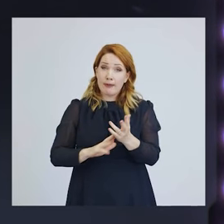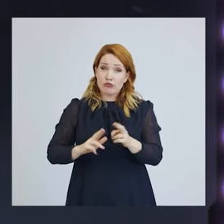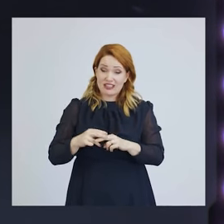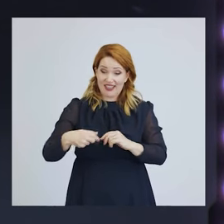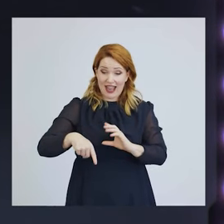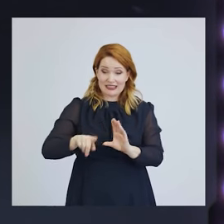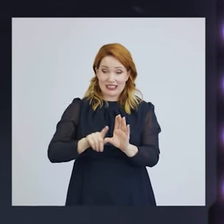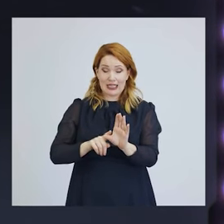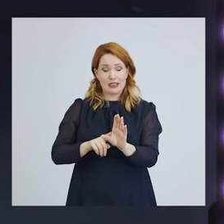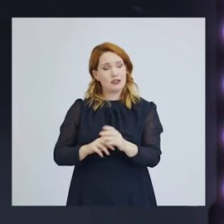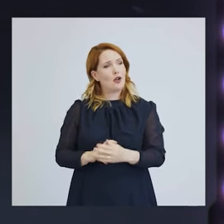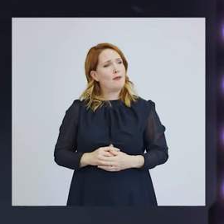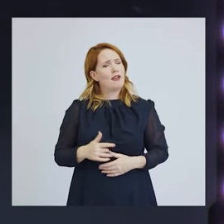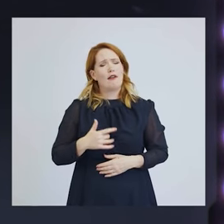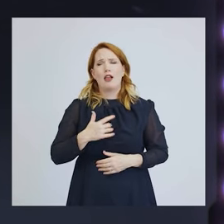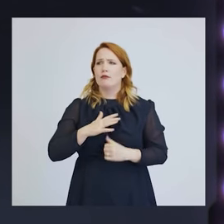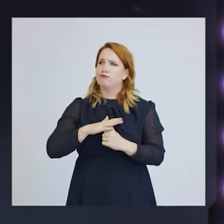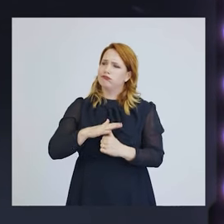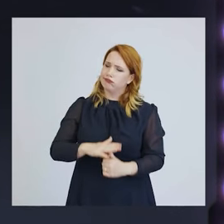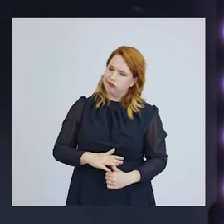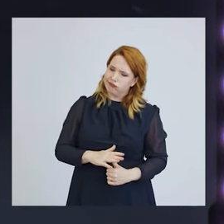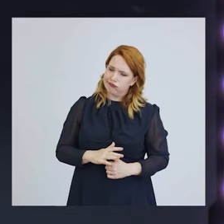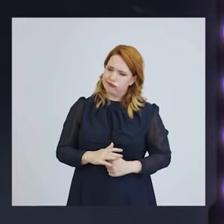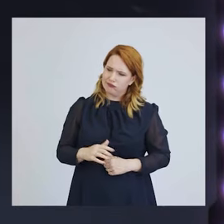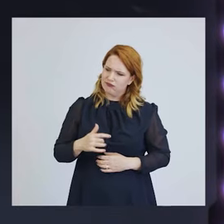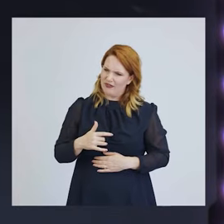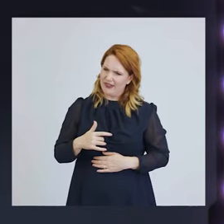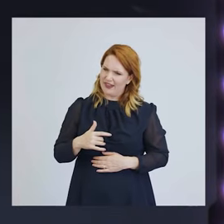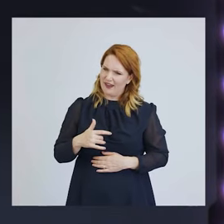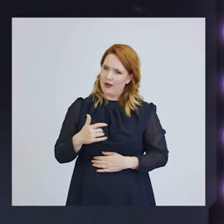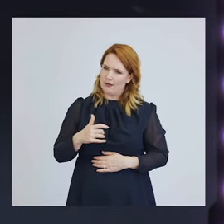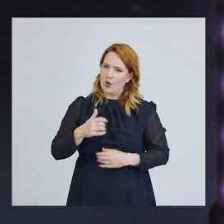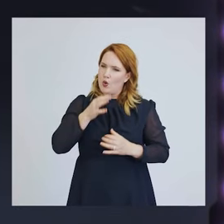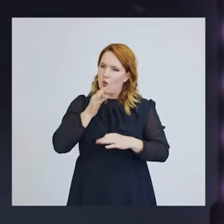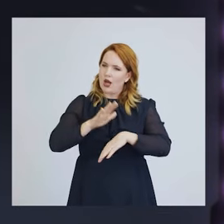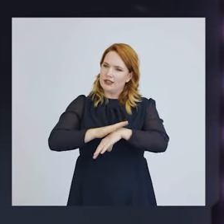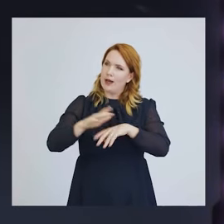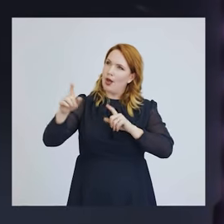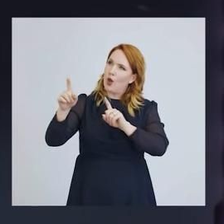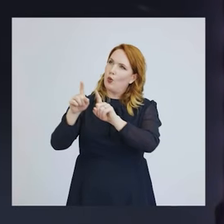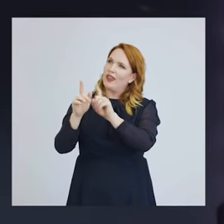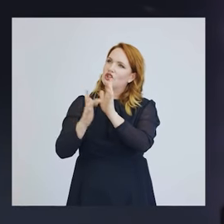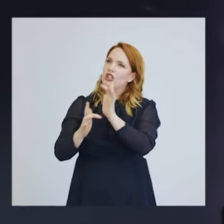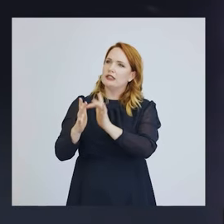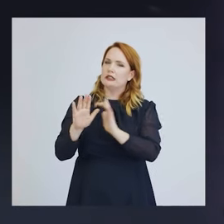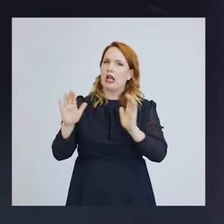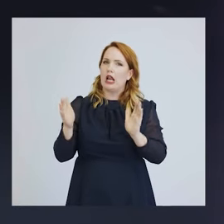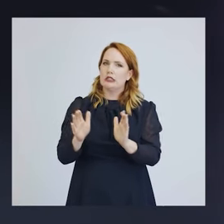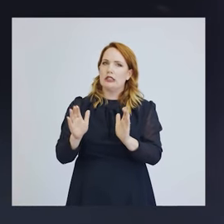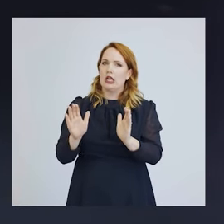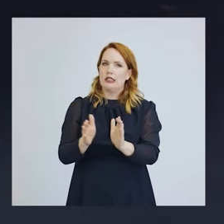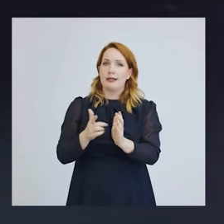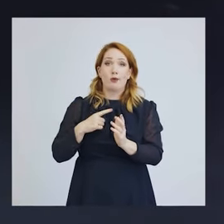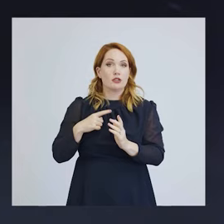And so I lost 3 grandparents that year, and I was just feeling so down. And I realized that my quiet time with